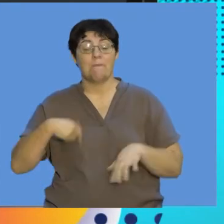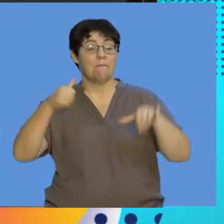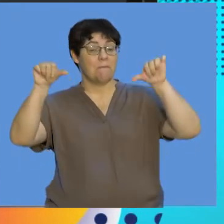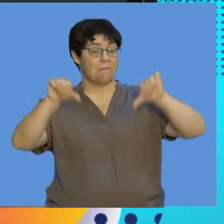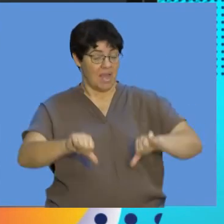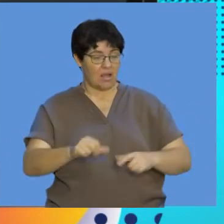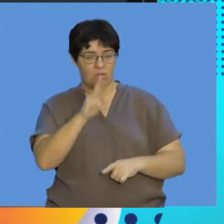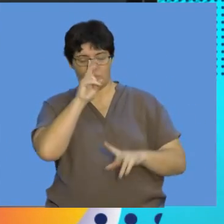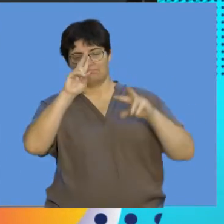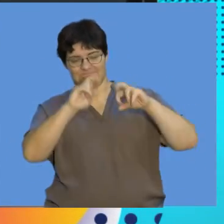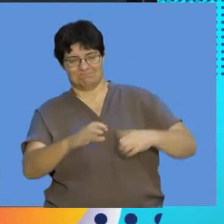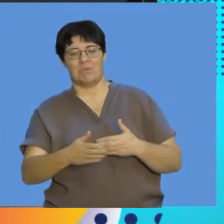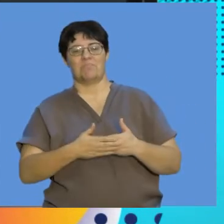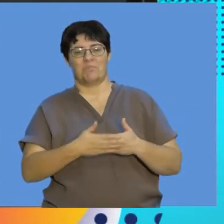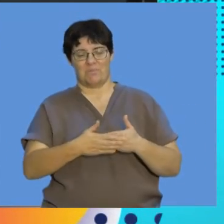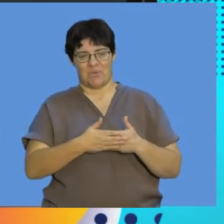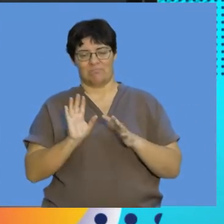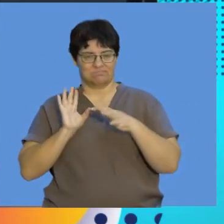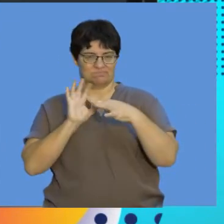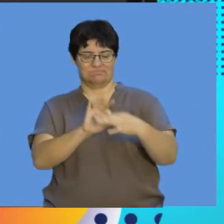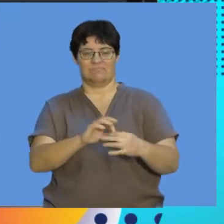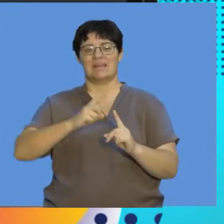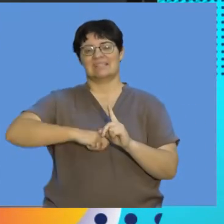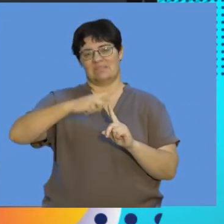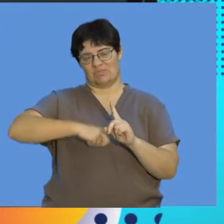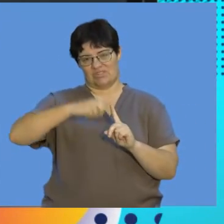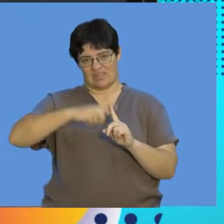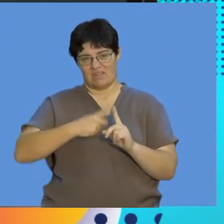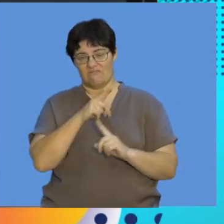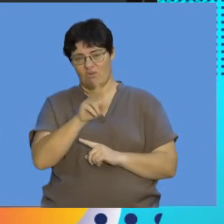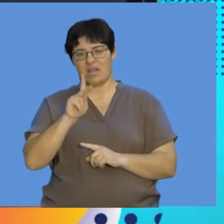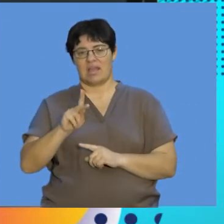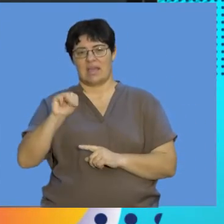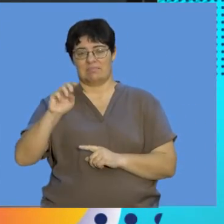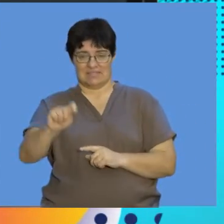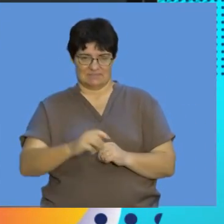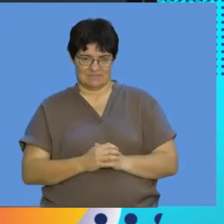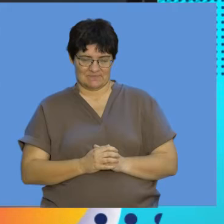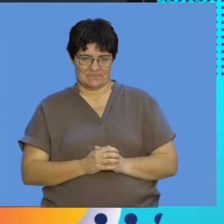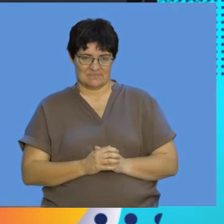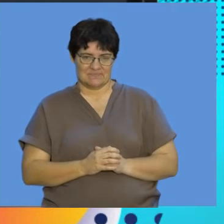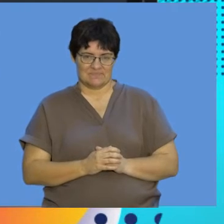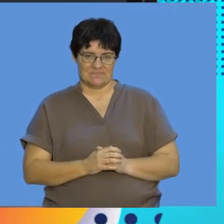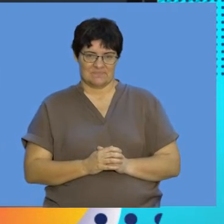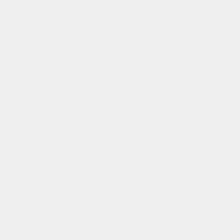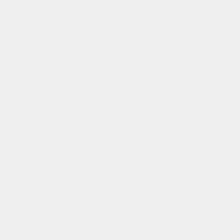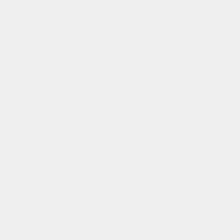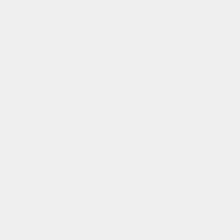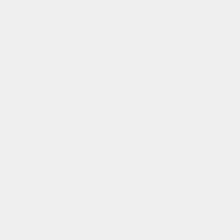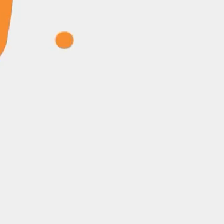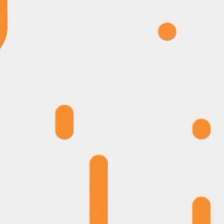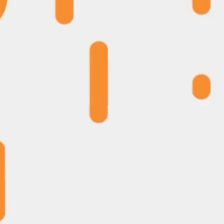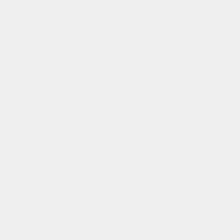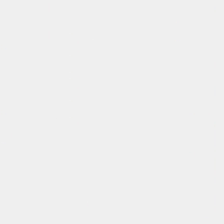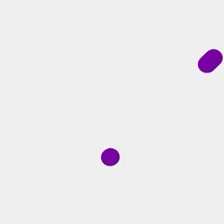into more aspects which relate to temperature in as far as the kinetic molecular theory. Let's go for our break now.